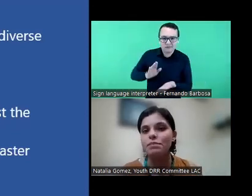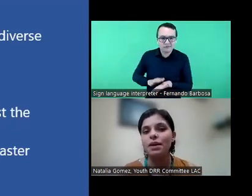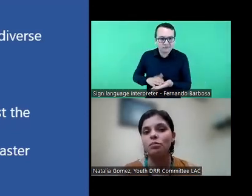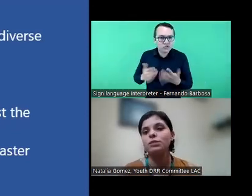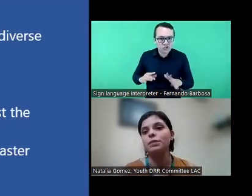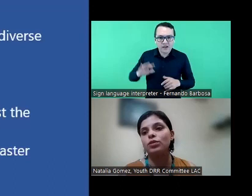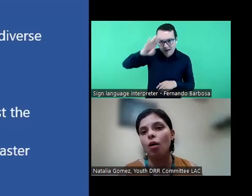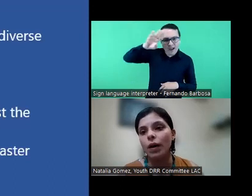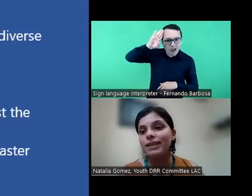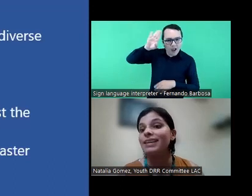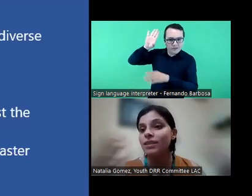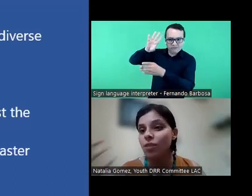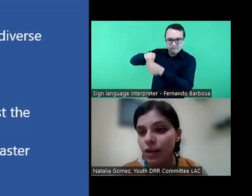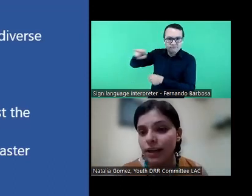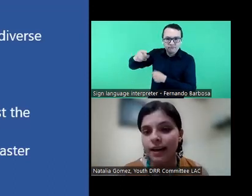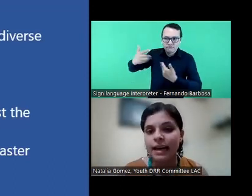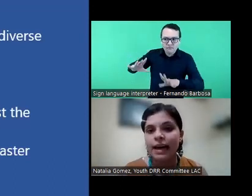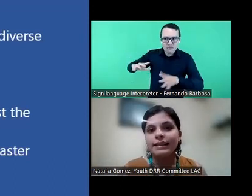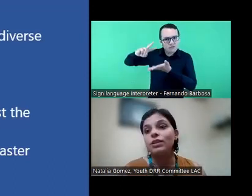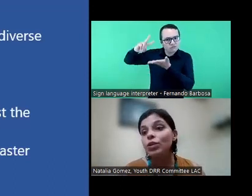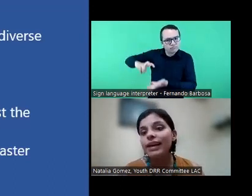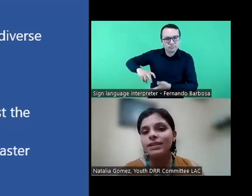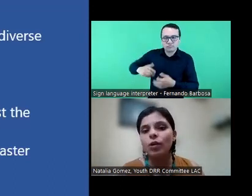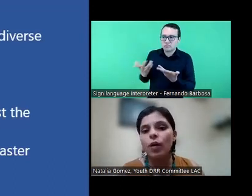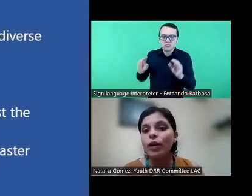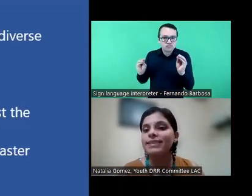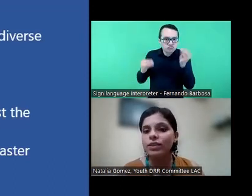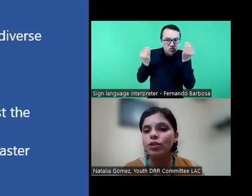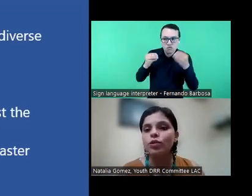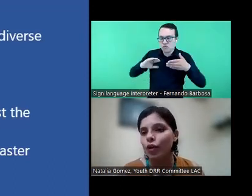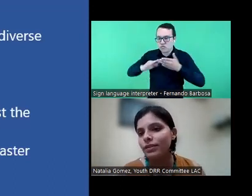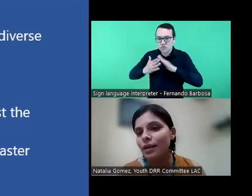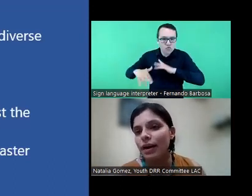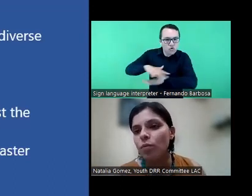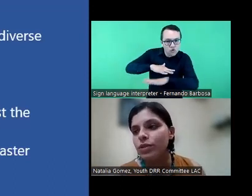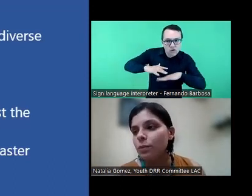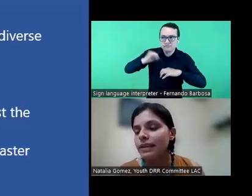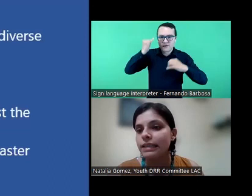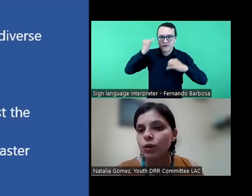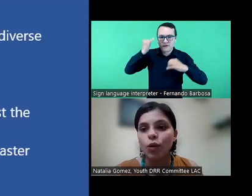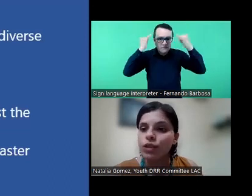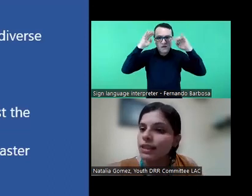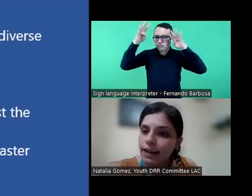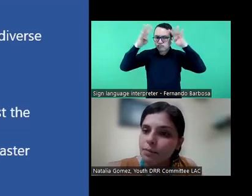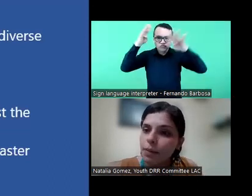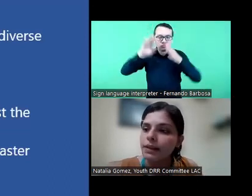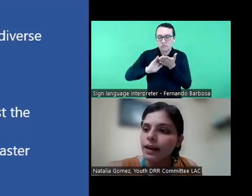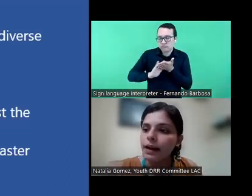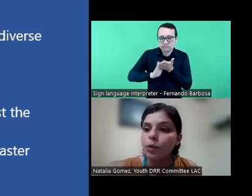that's been generated at the academic sector, a lot of youngsters in the communities bringing innovative ideas and